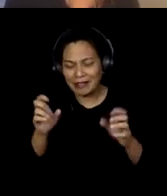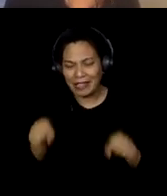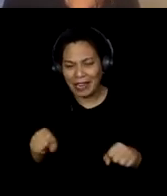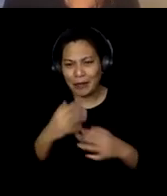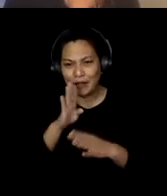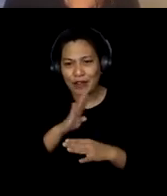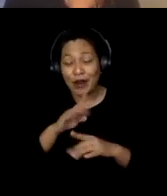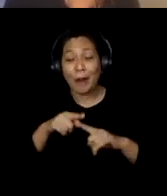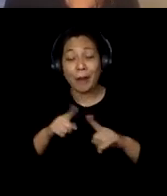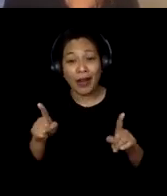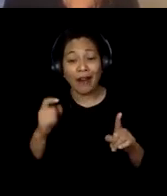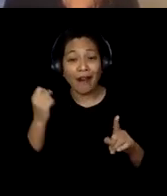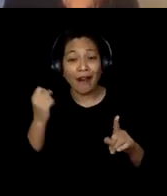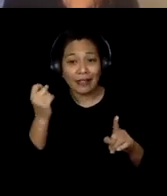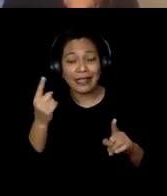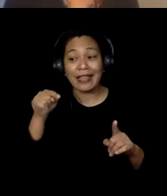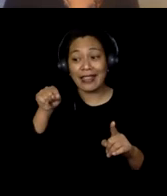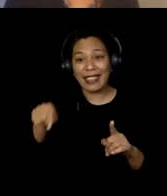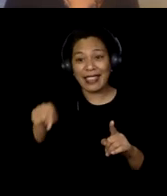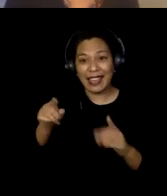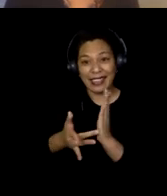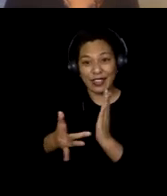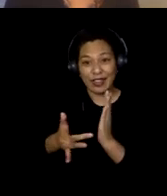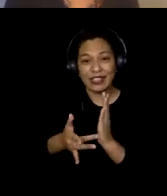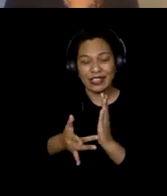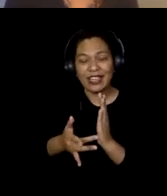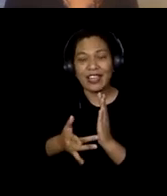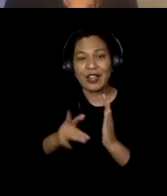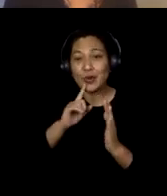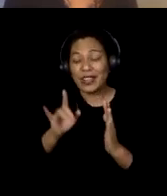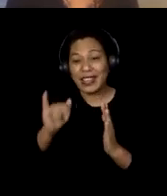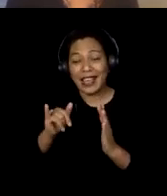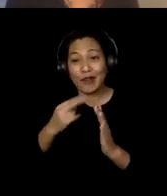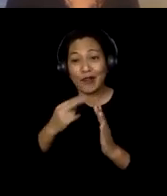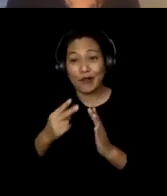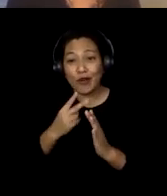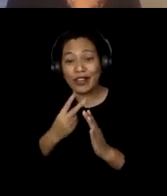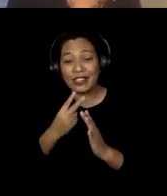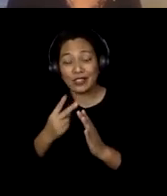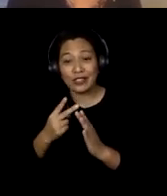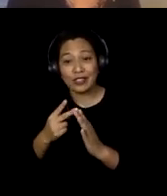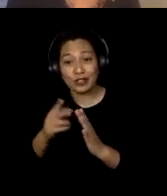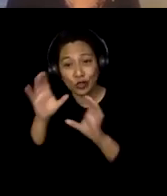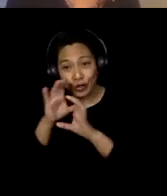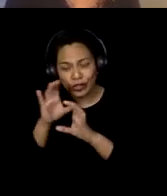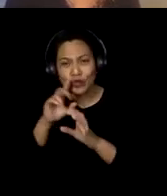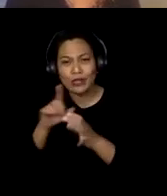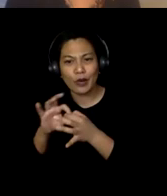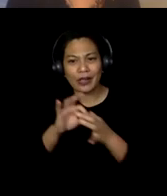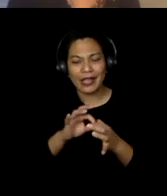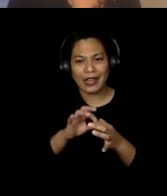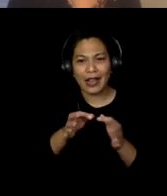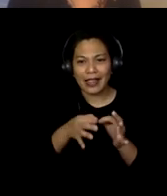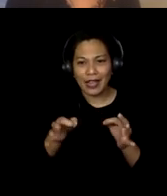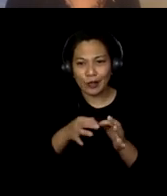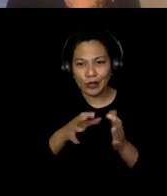But really what is driving that is behind the voice search is machine learning and speech recognition. And there's been so